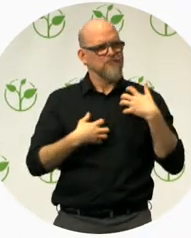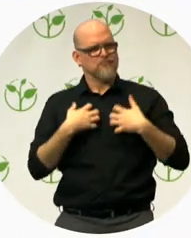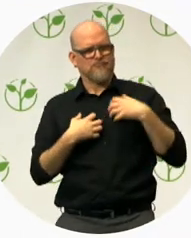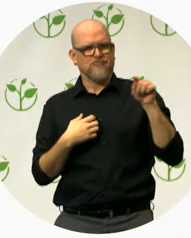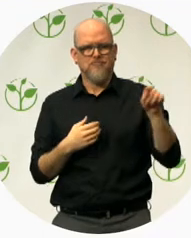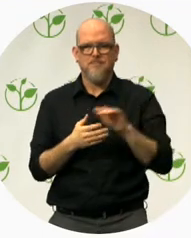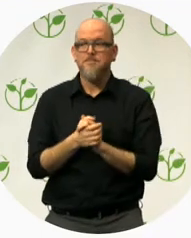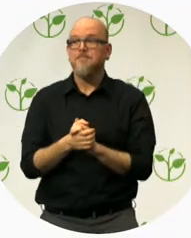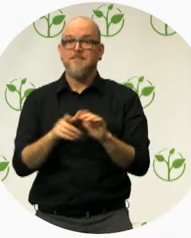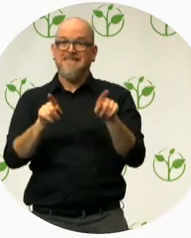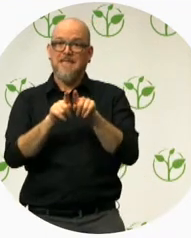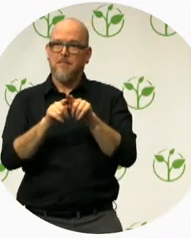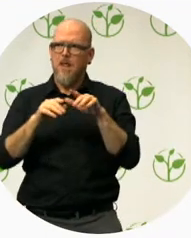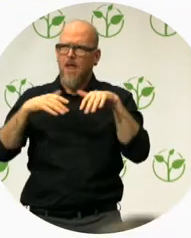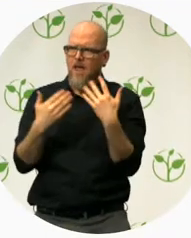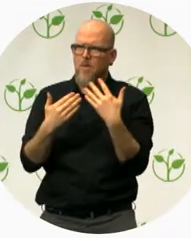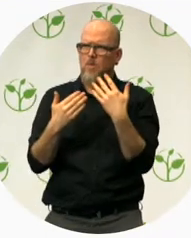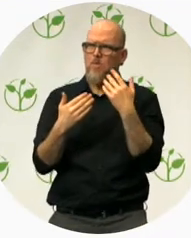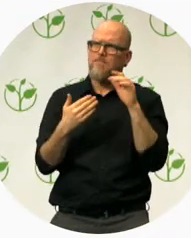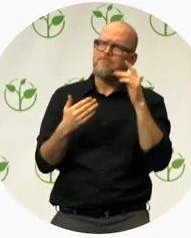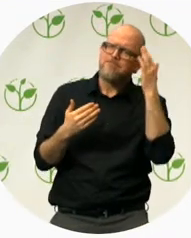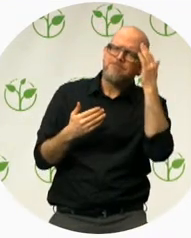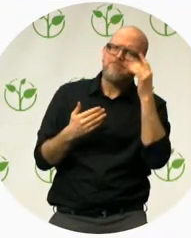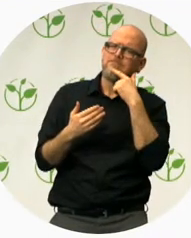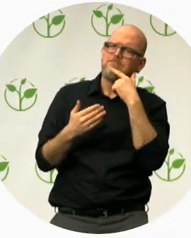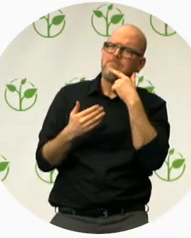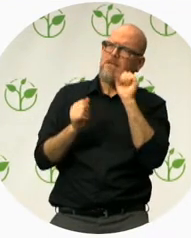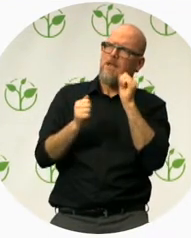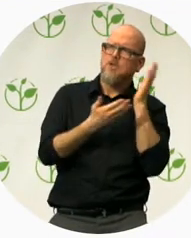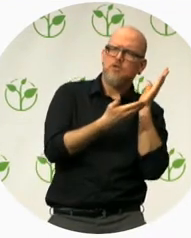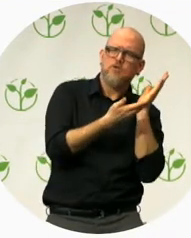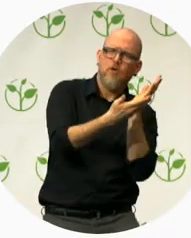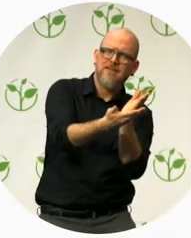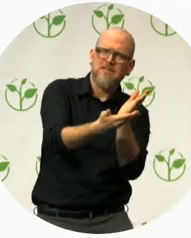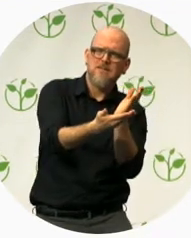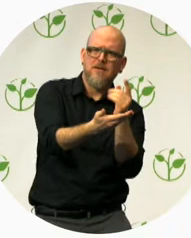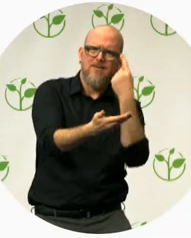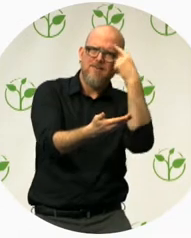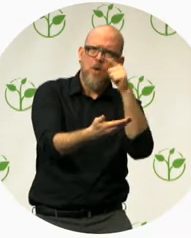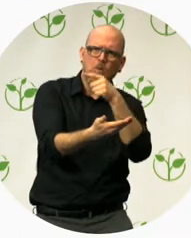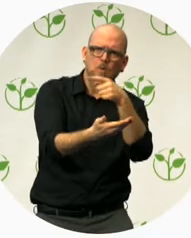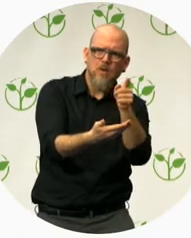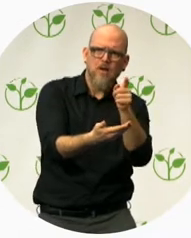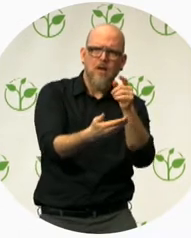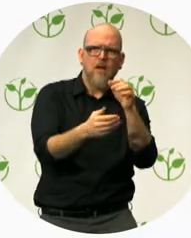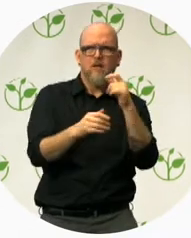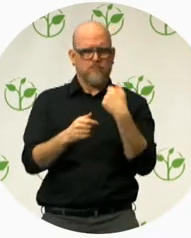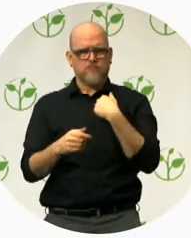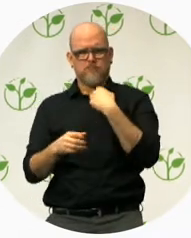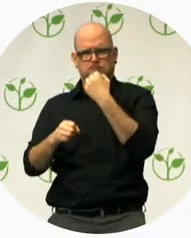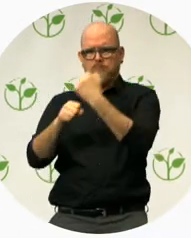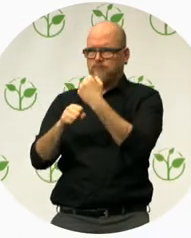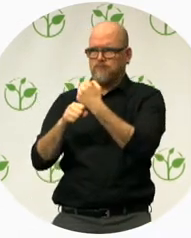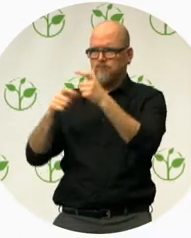as service delivery, as initiatives, respond to change in technology, but also in user